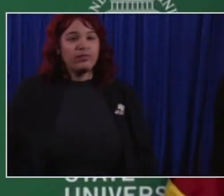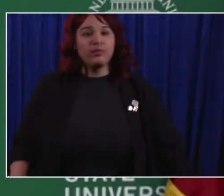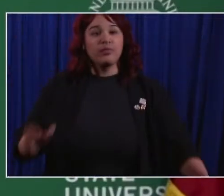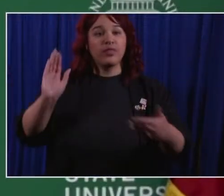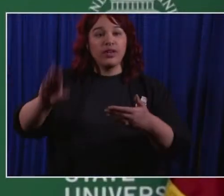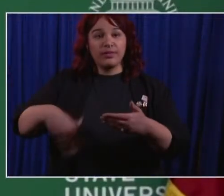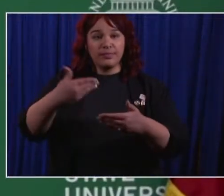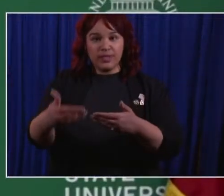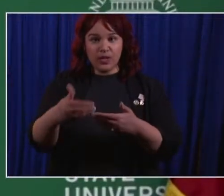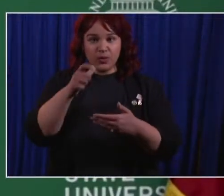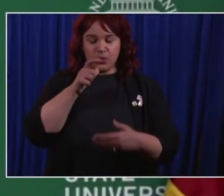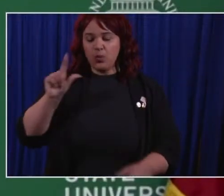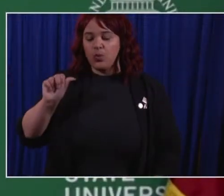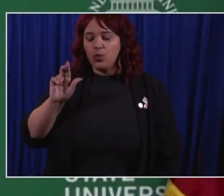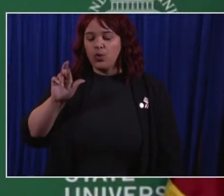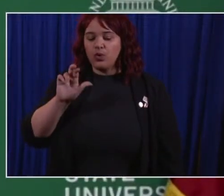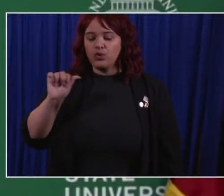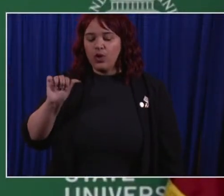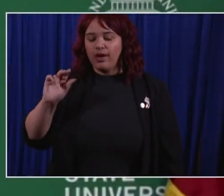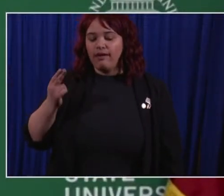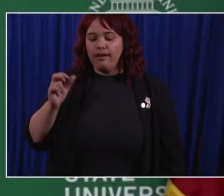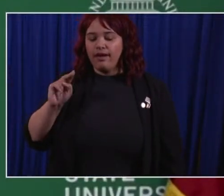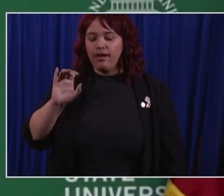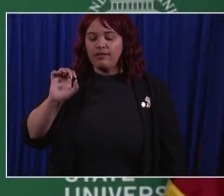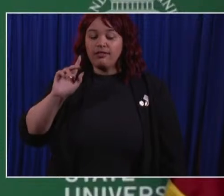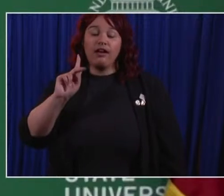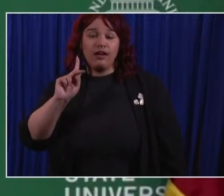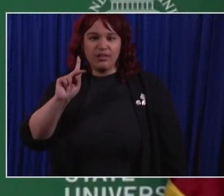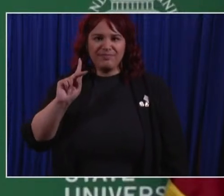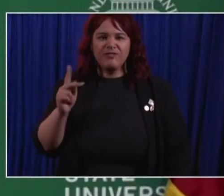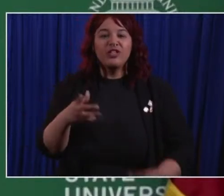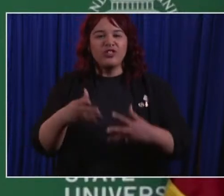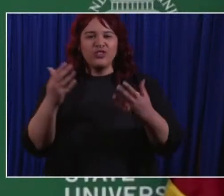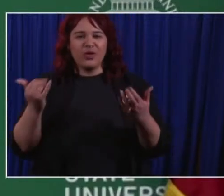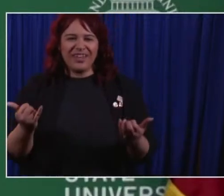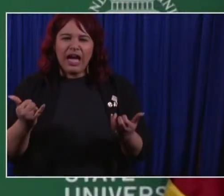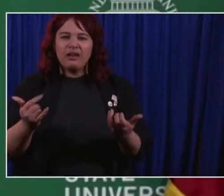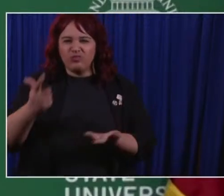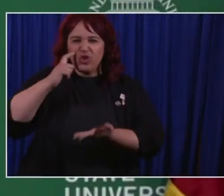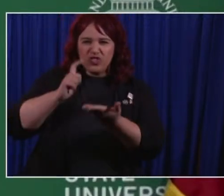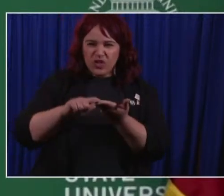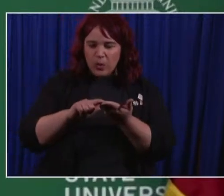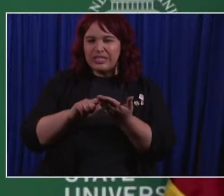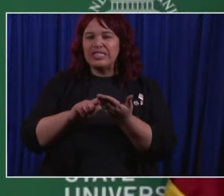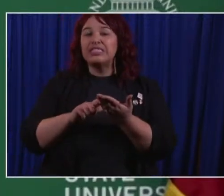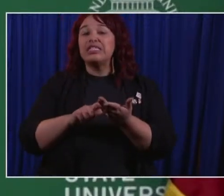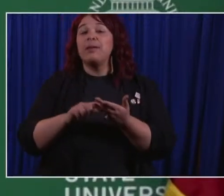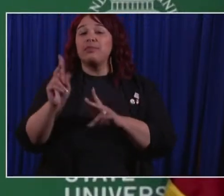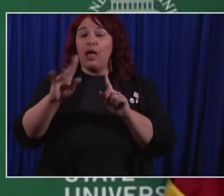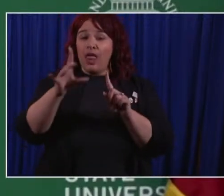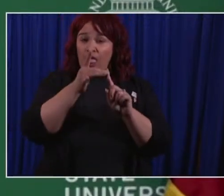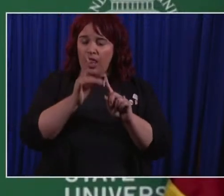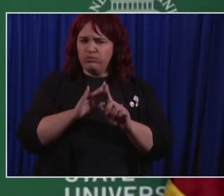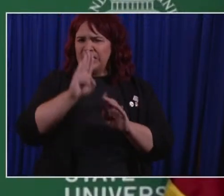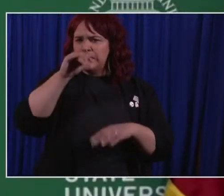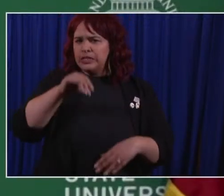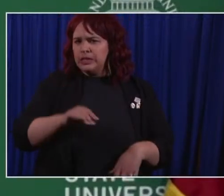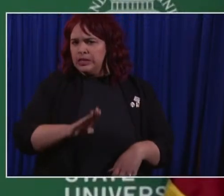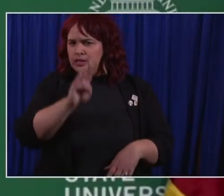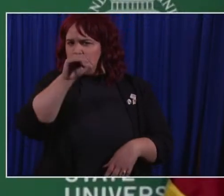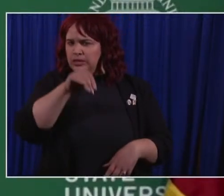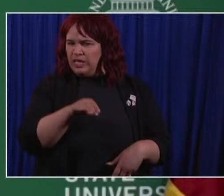wondering, with cases kind of plateauing / going down, What is the latest? Maybe